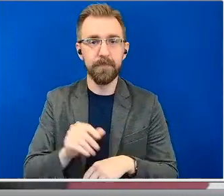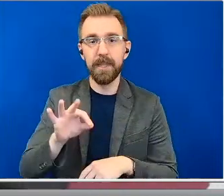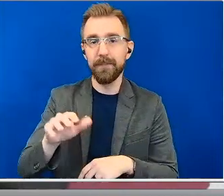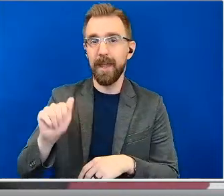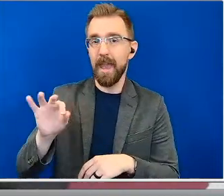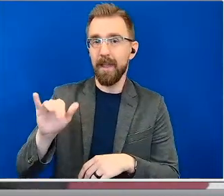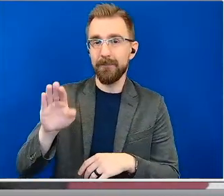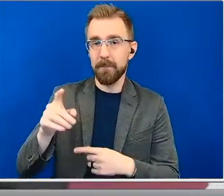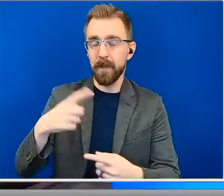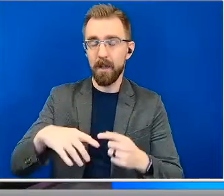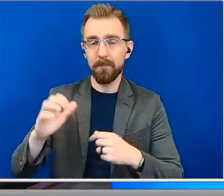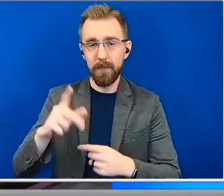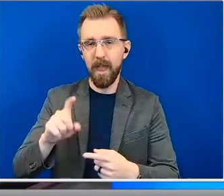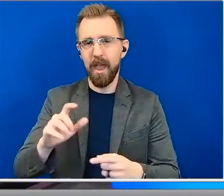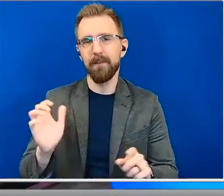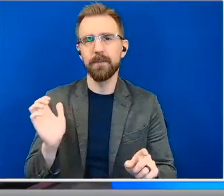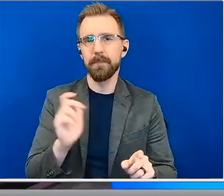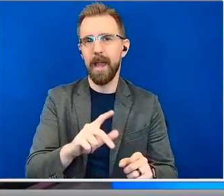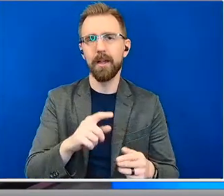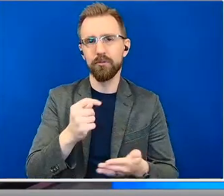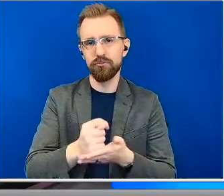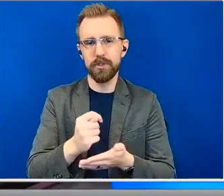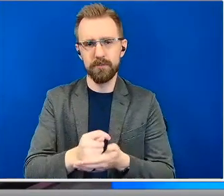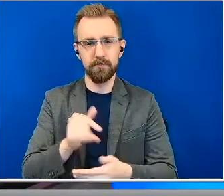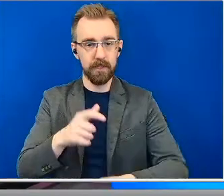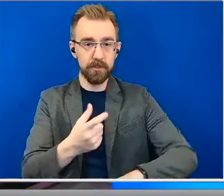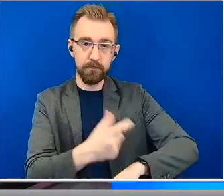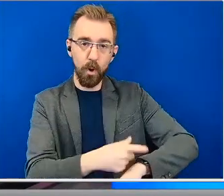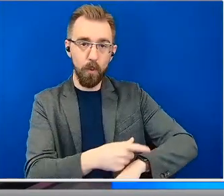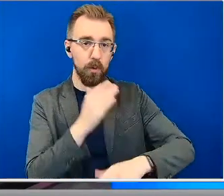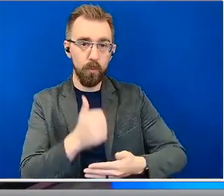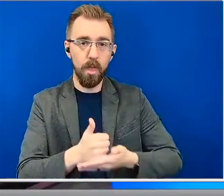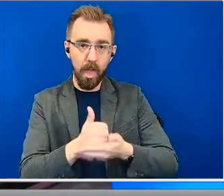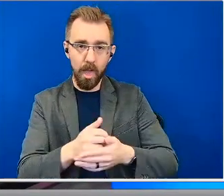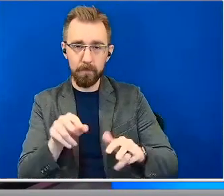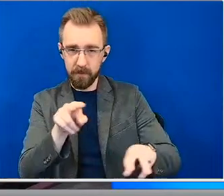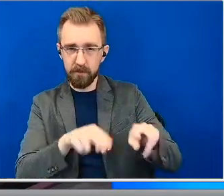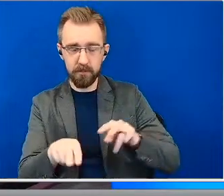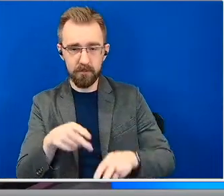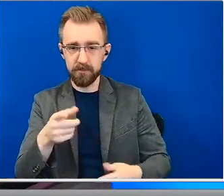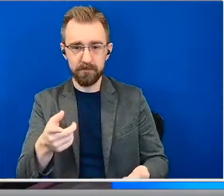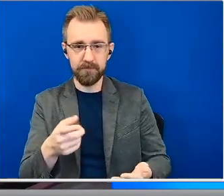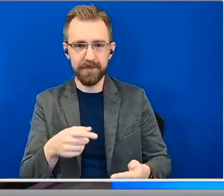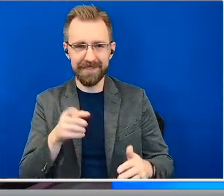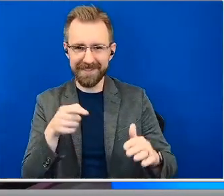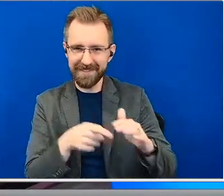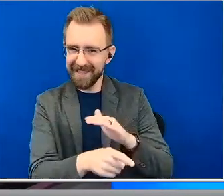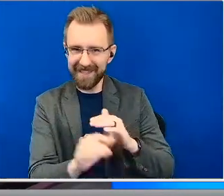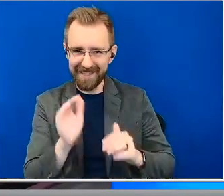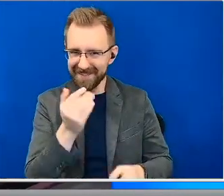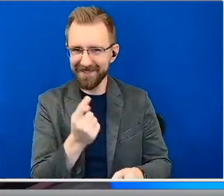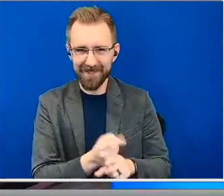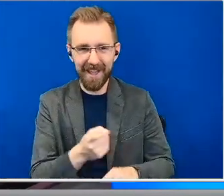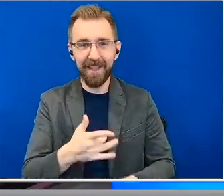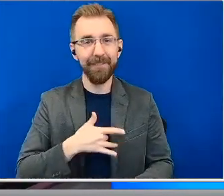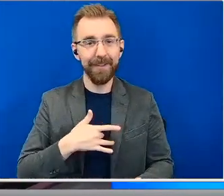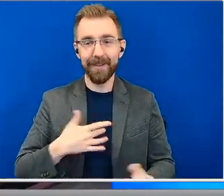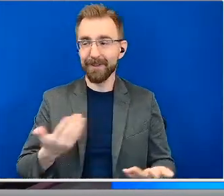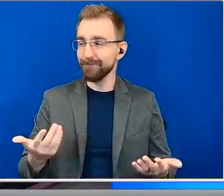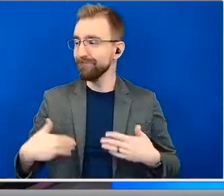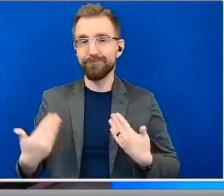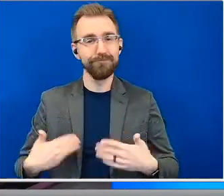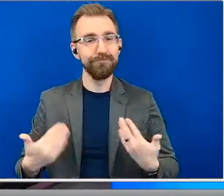and treat it. And that's what the smartwatch That will is help correct. you Right. indicate, because That's you right. don't, you're sneaky. You don't feel the symptoms. No, I don't feel it.